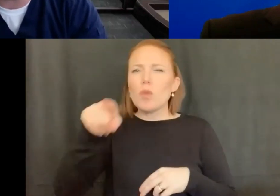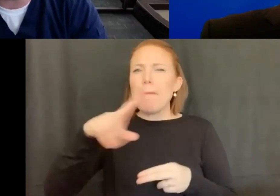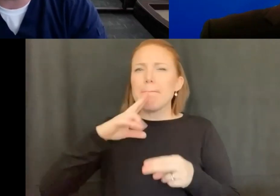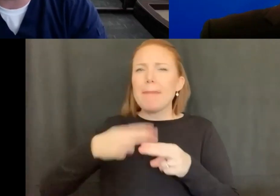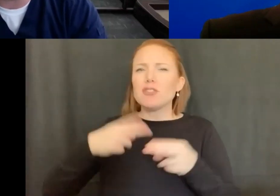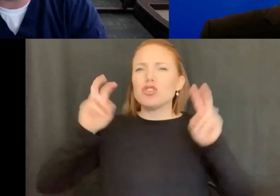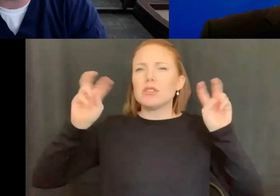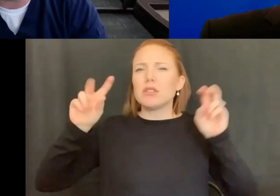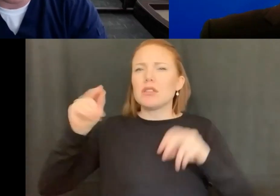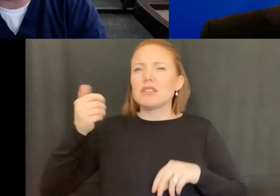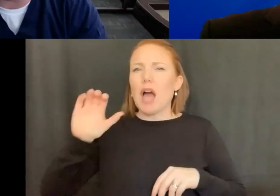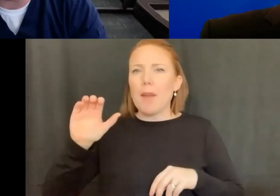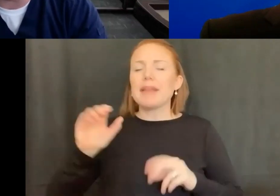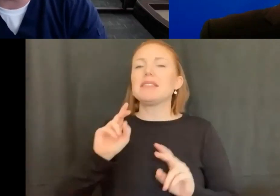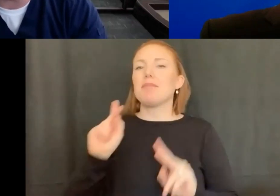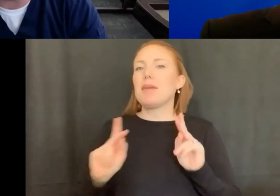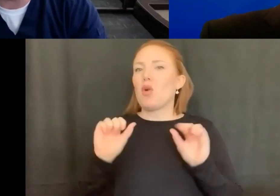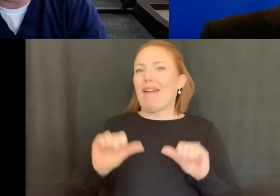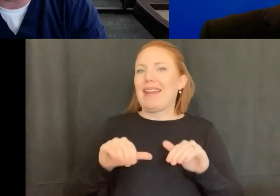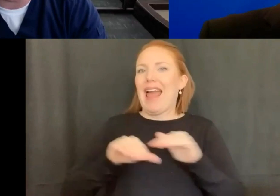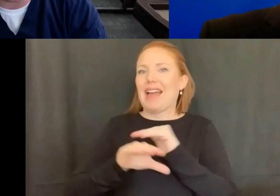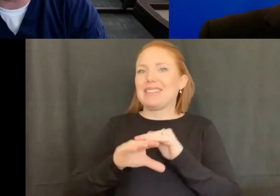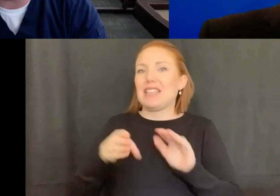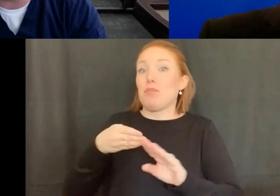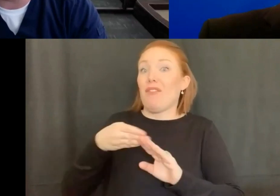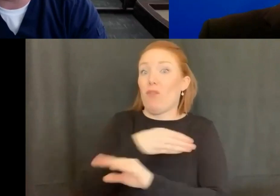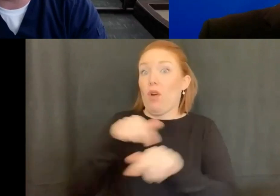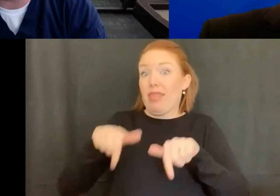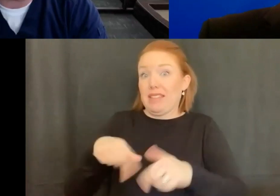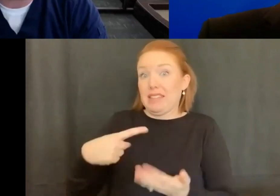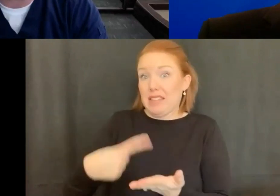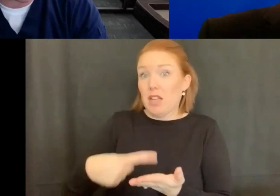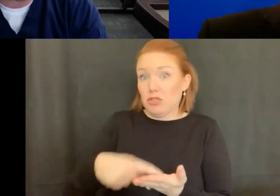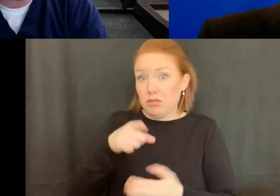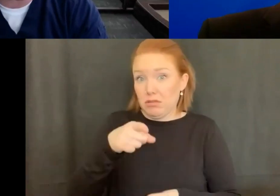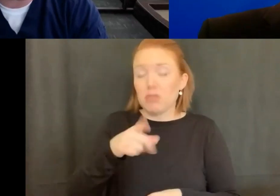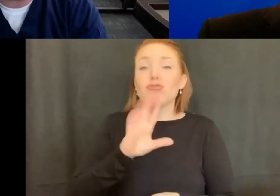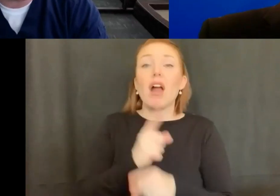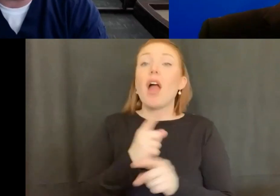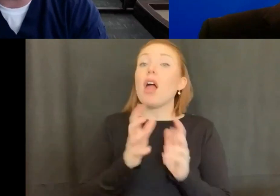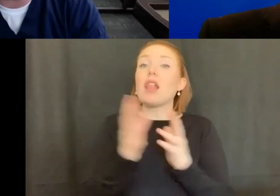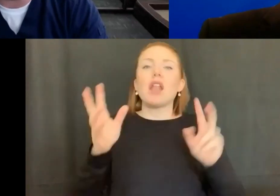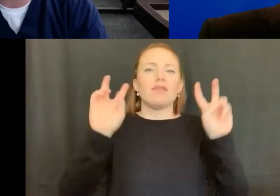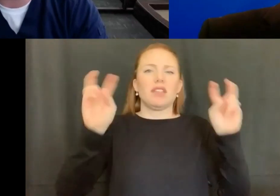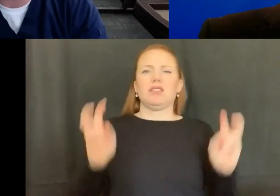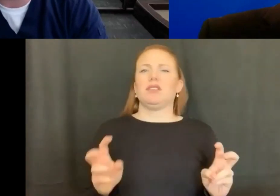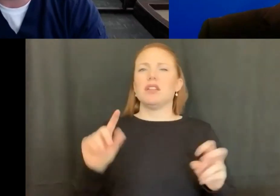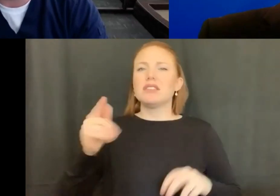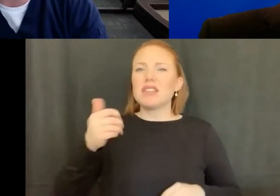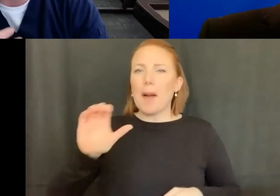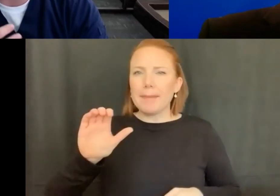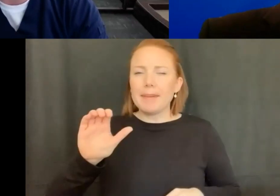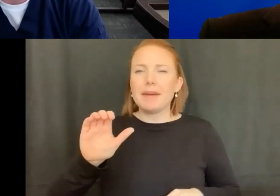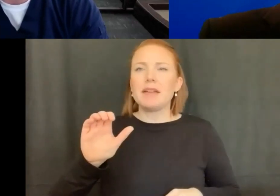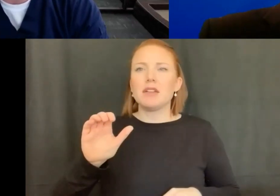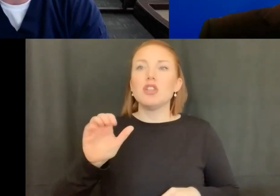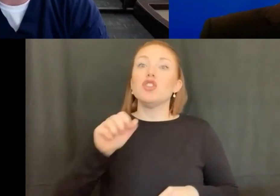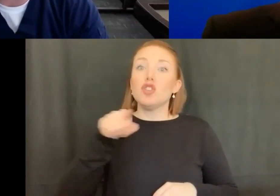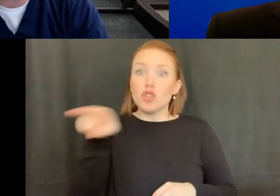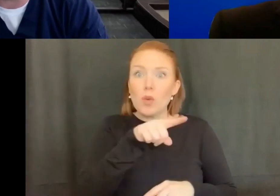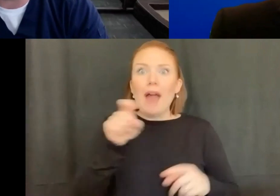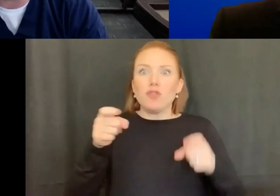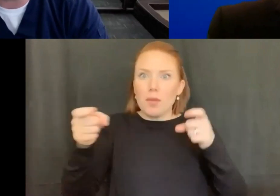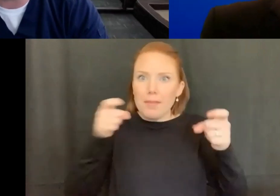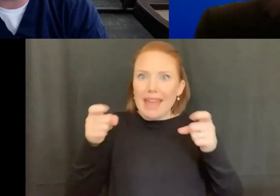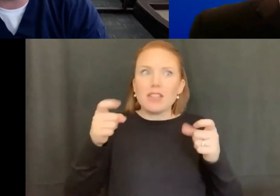can access before we started this discussion. Yeah. In your share. And a lot of those topics are things that you have to manage on a business